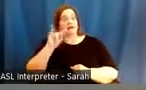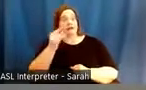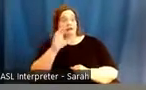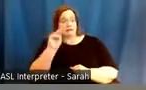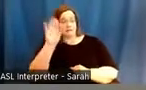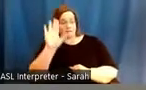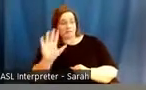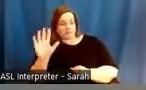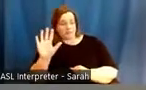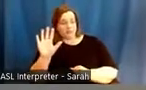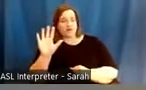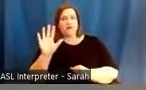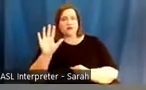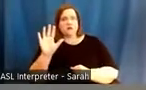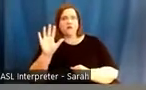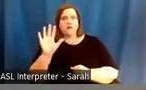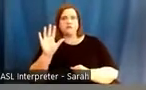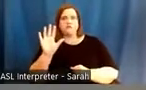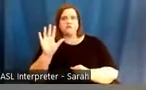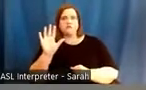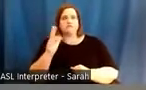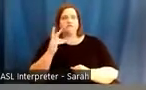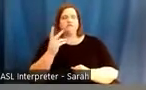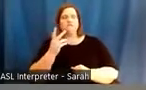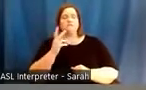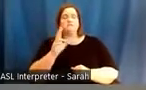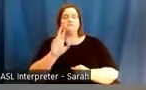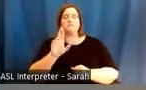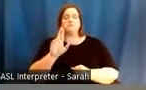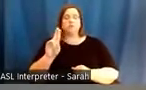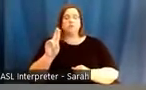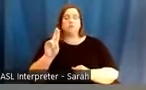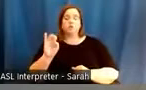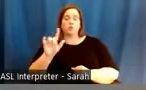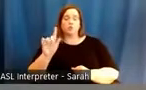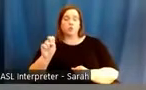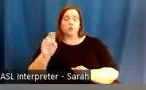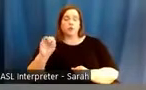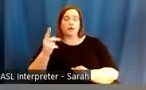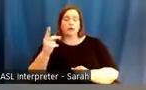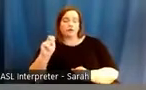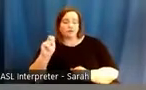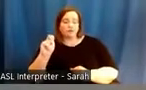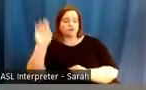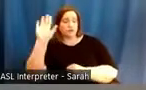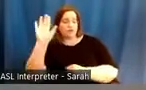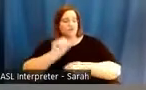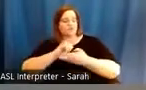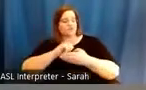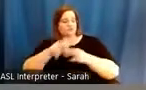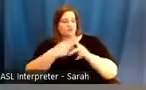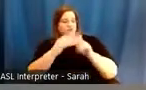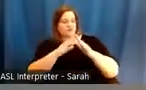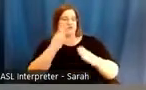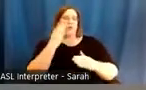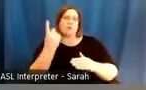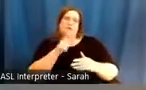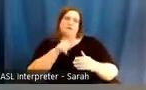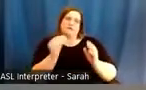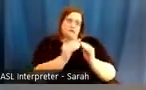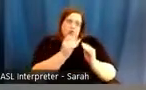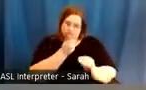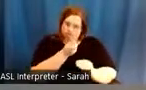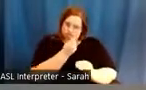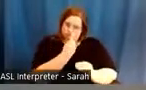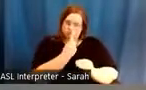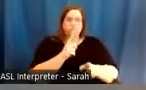some rural edge that works up there, works on this sort of housing. I know there's always a need for more, but I know